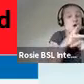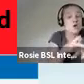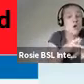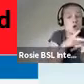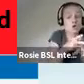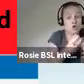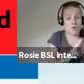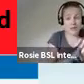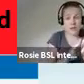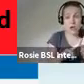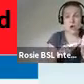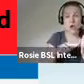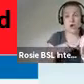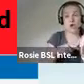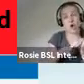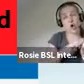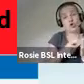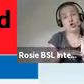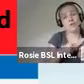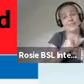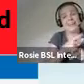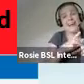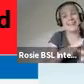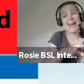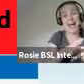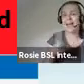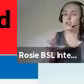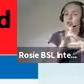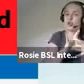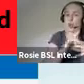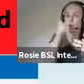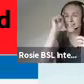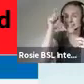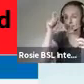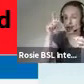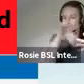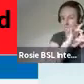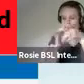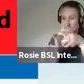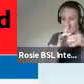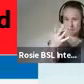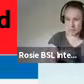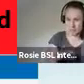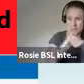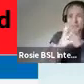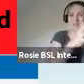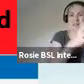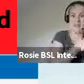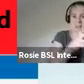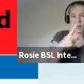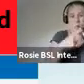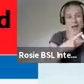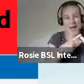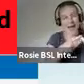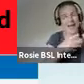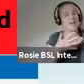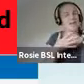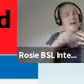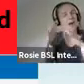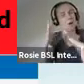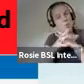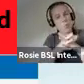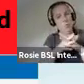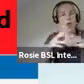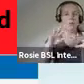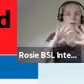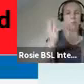global initiative jointly developed between WHO, so World Health Organization, UNICEF, and the World